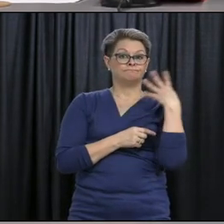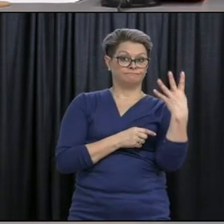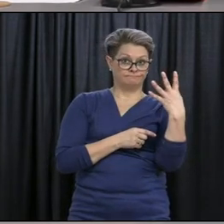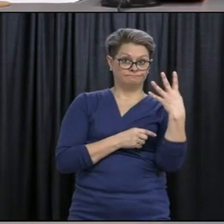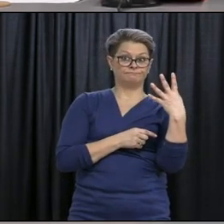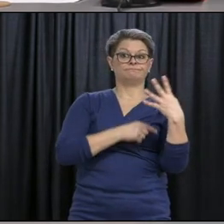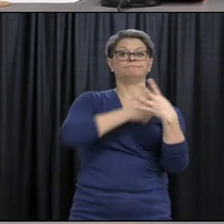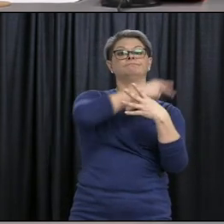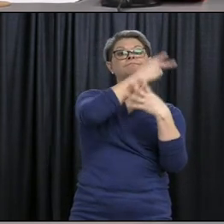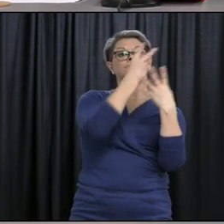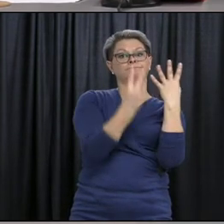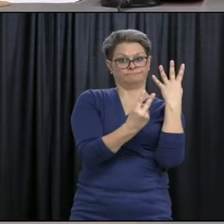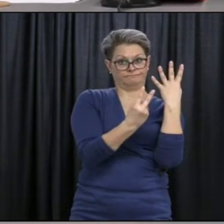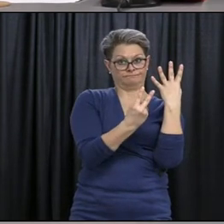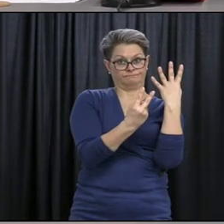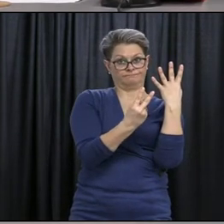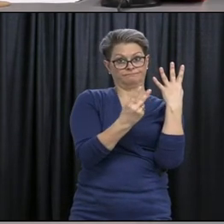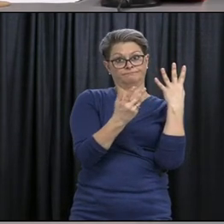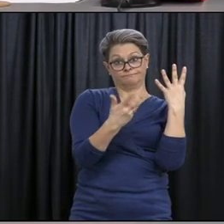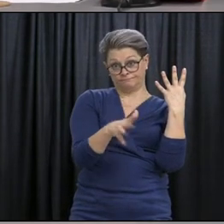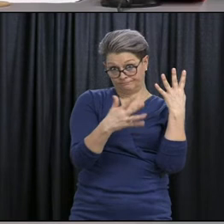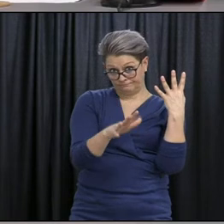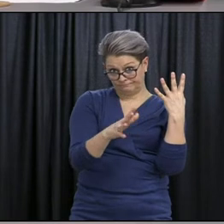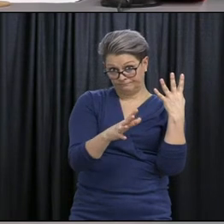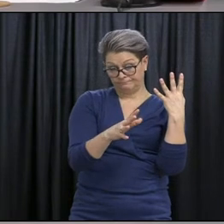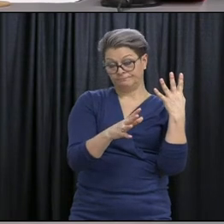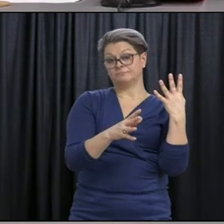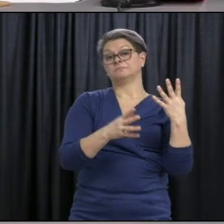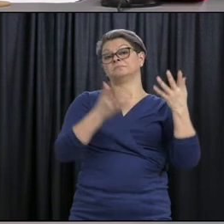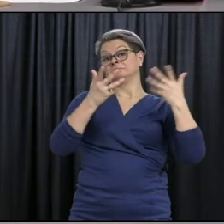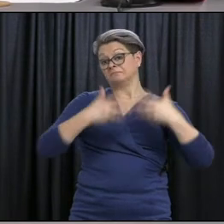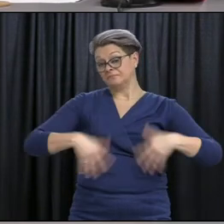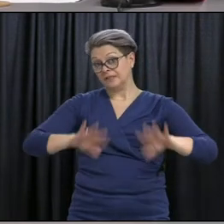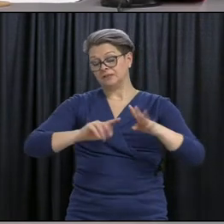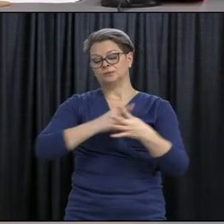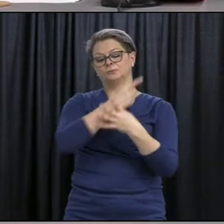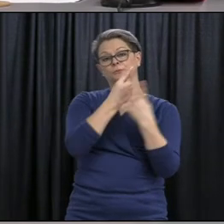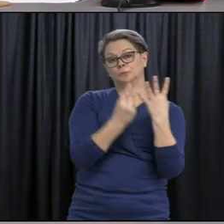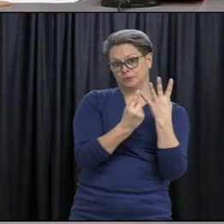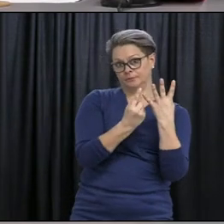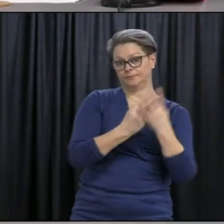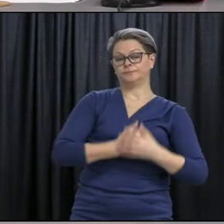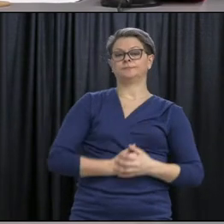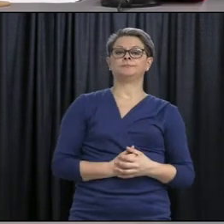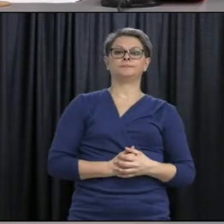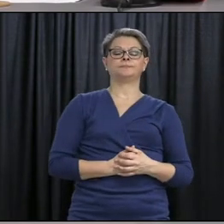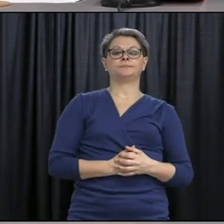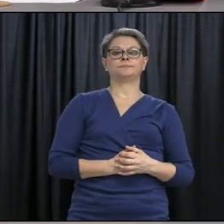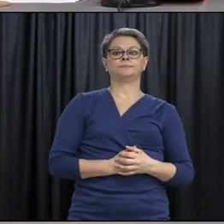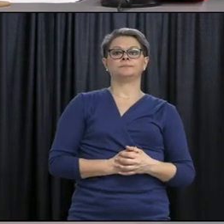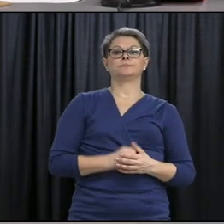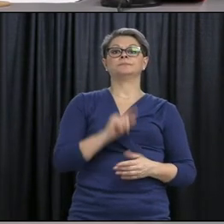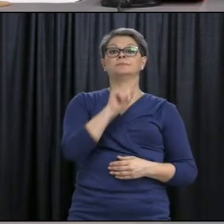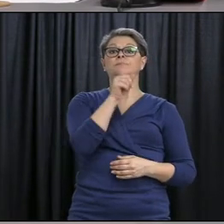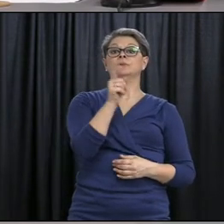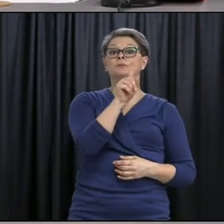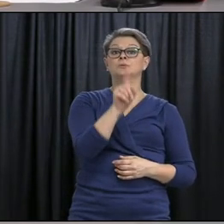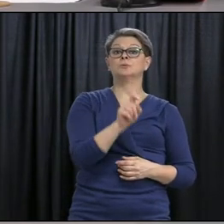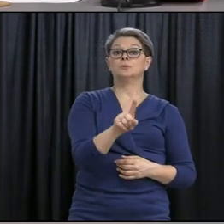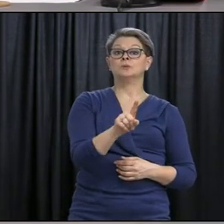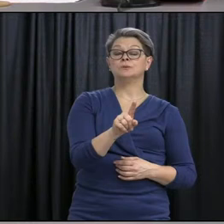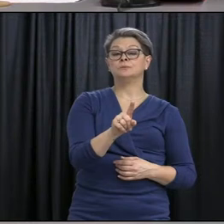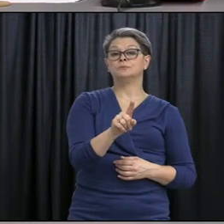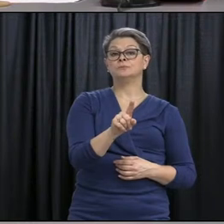two questions. Following this, I will ask each reporter if they have any final questions. Our first questions are from